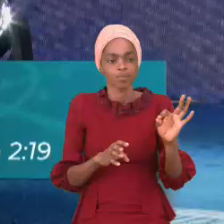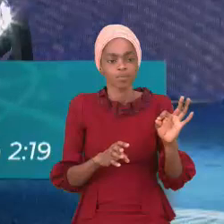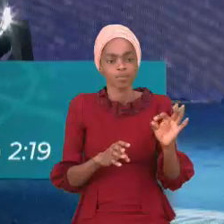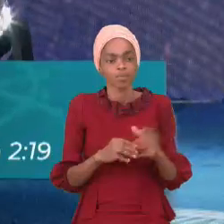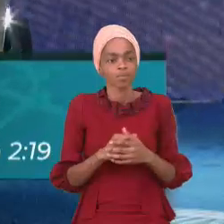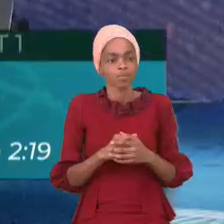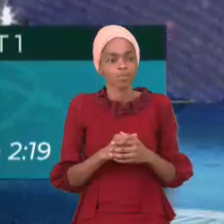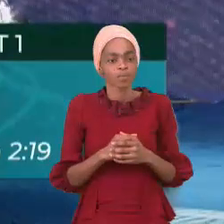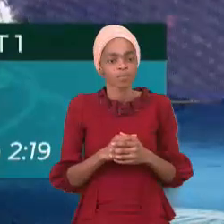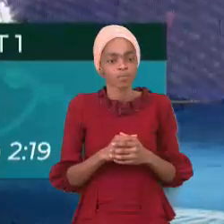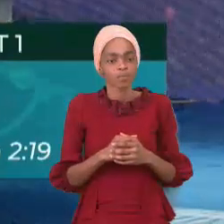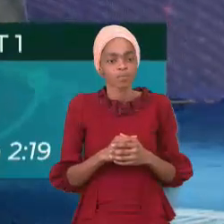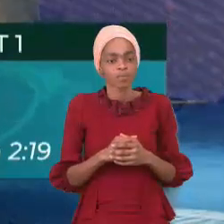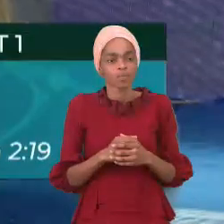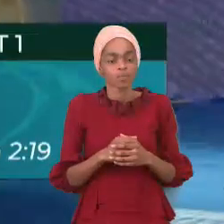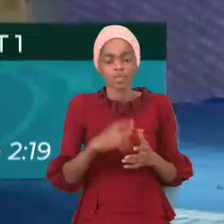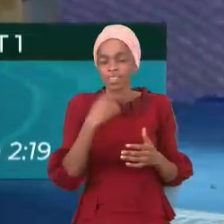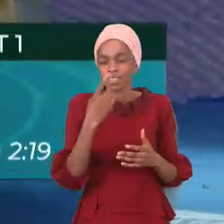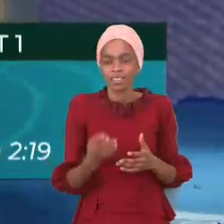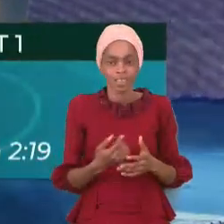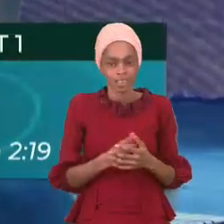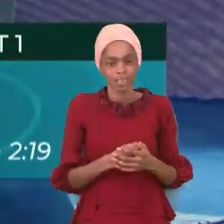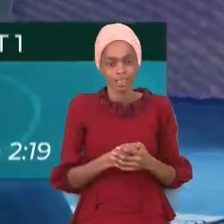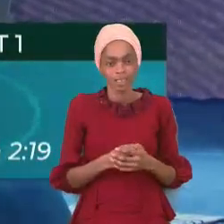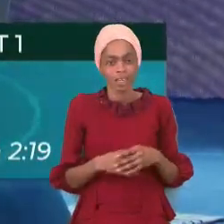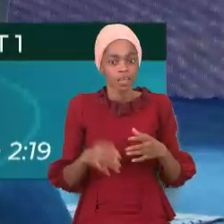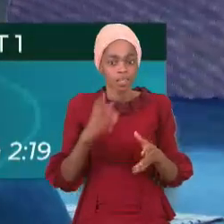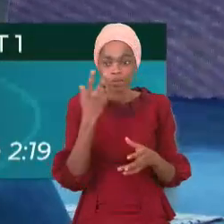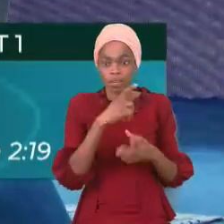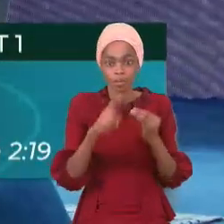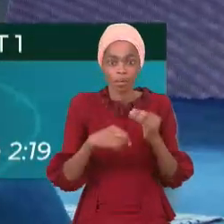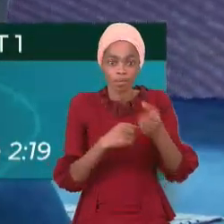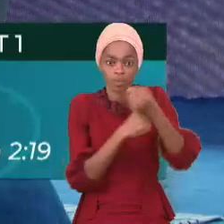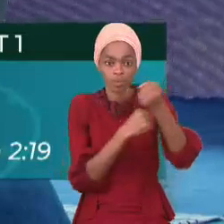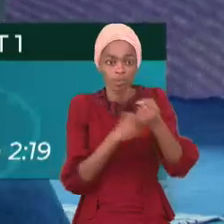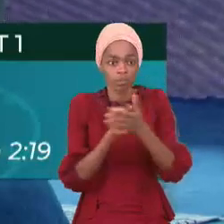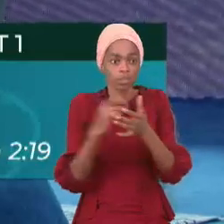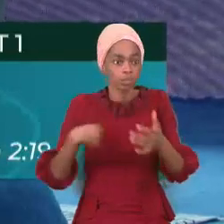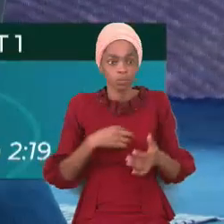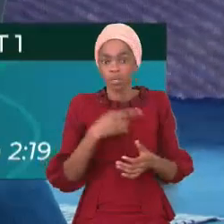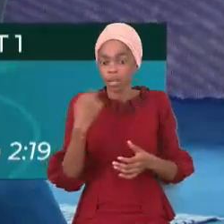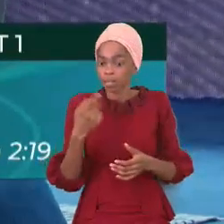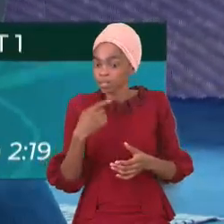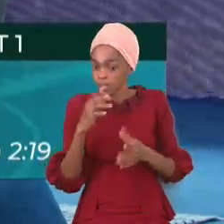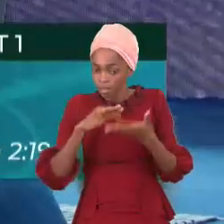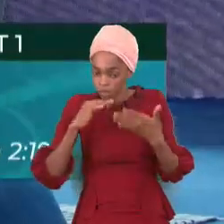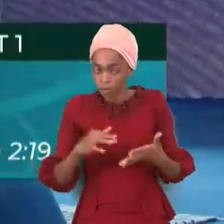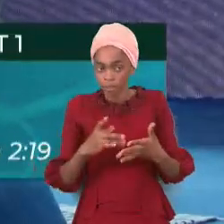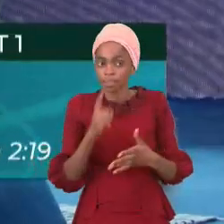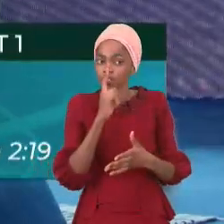verse 19. It's talking about the foundation that we're talking about, the sure foundation, the